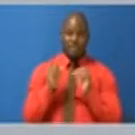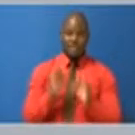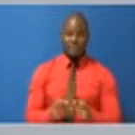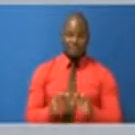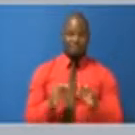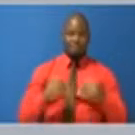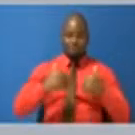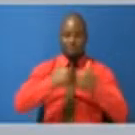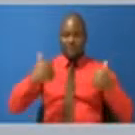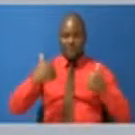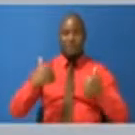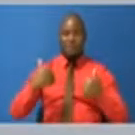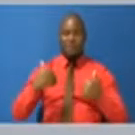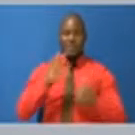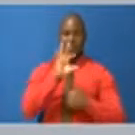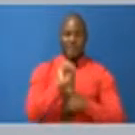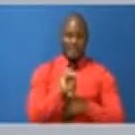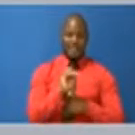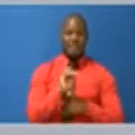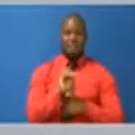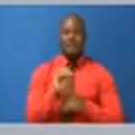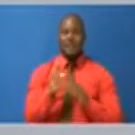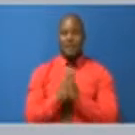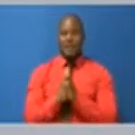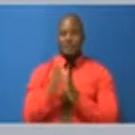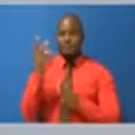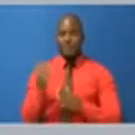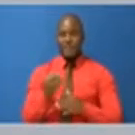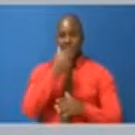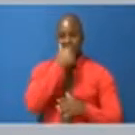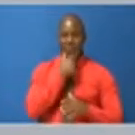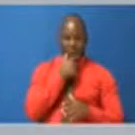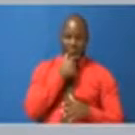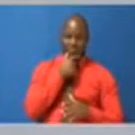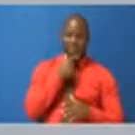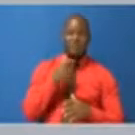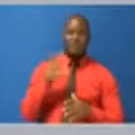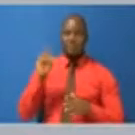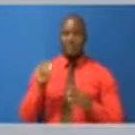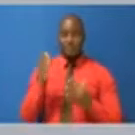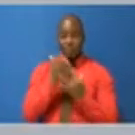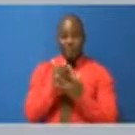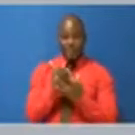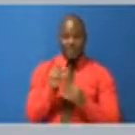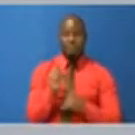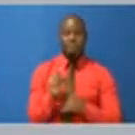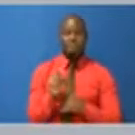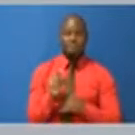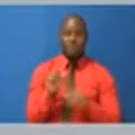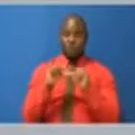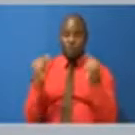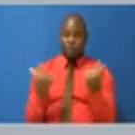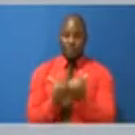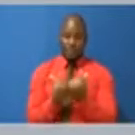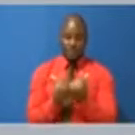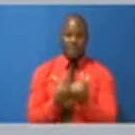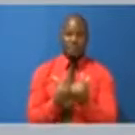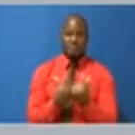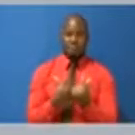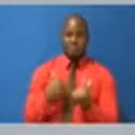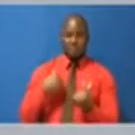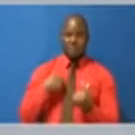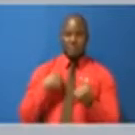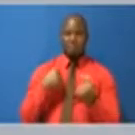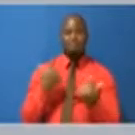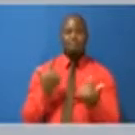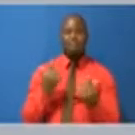from age gap between vati and 40 and even 50 and with this group i would